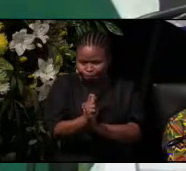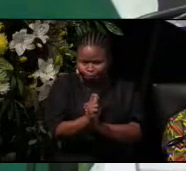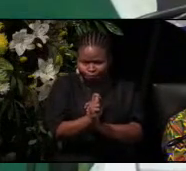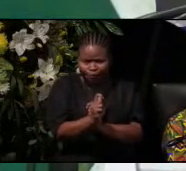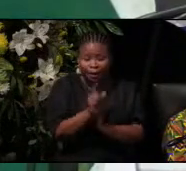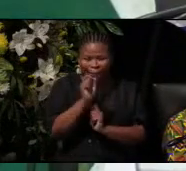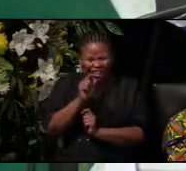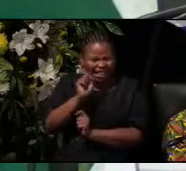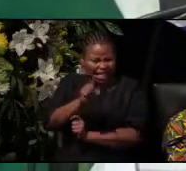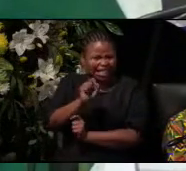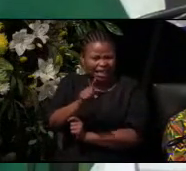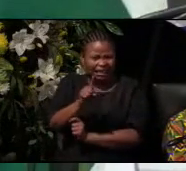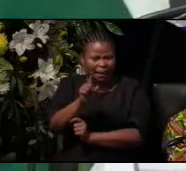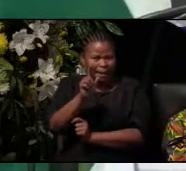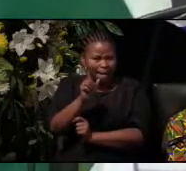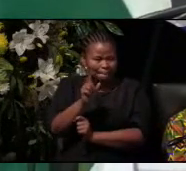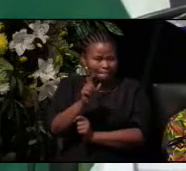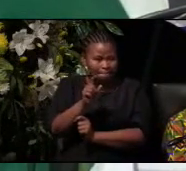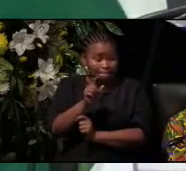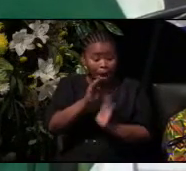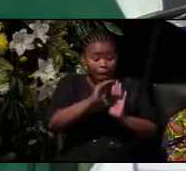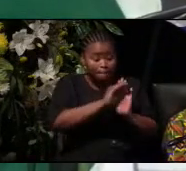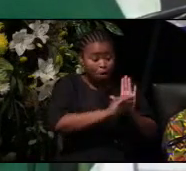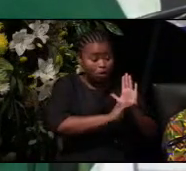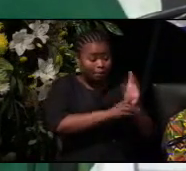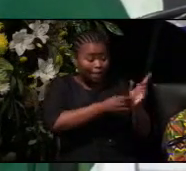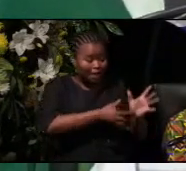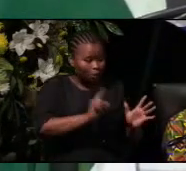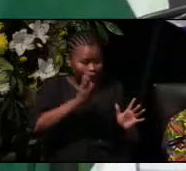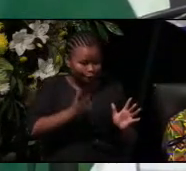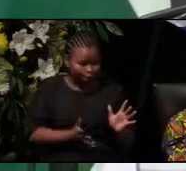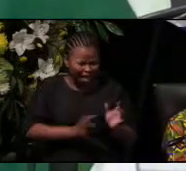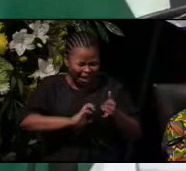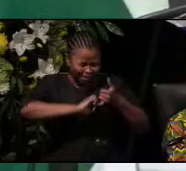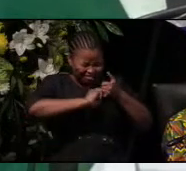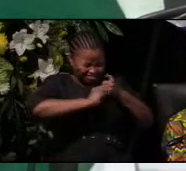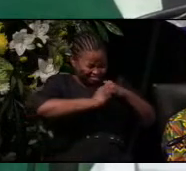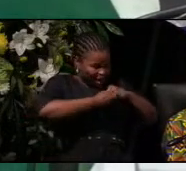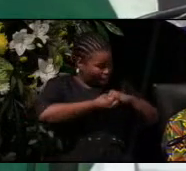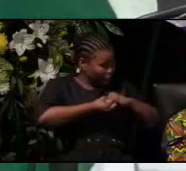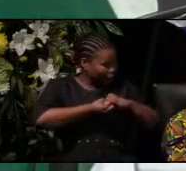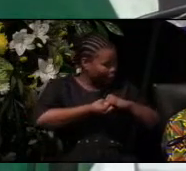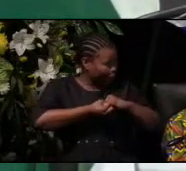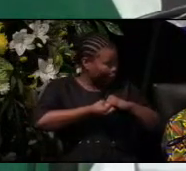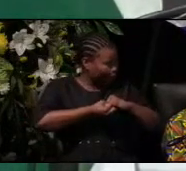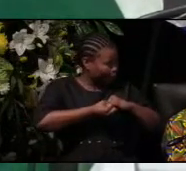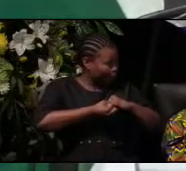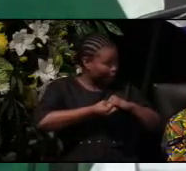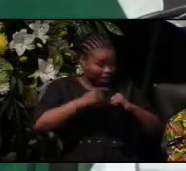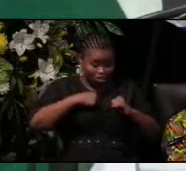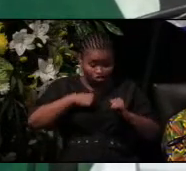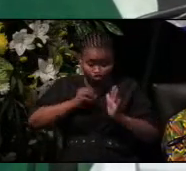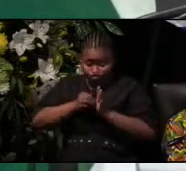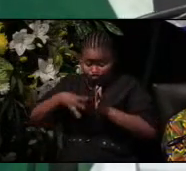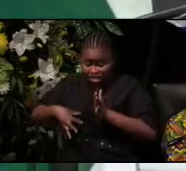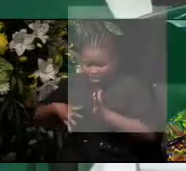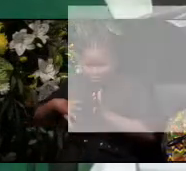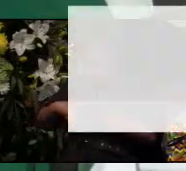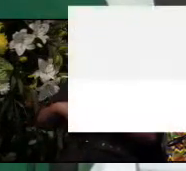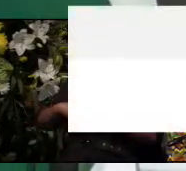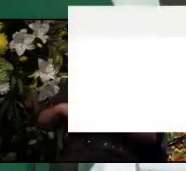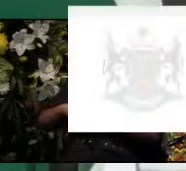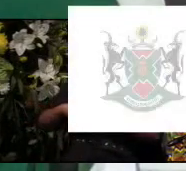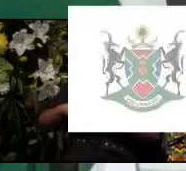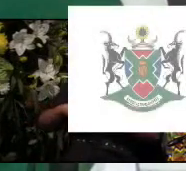and I must indicate a program director I'm I've tried to as a student to